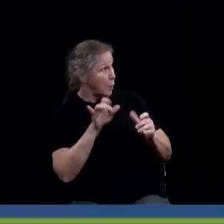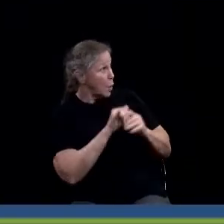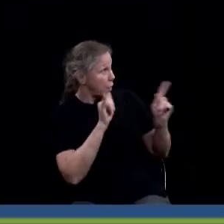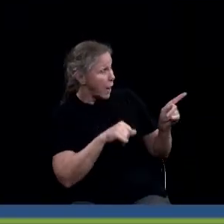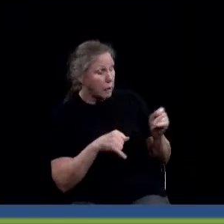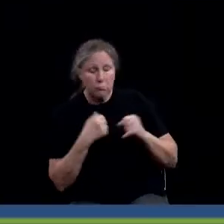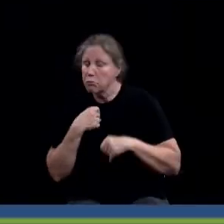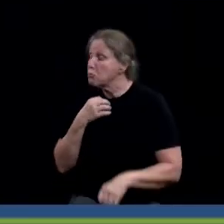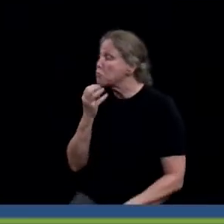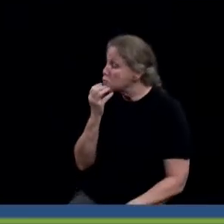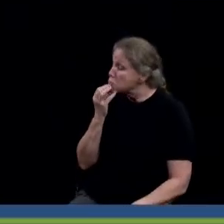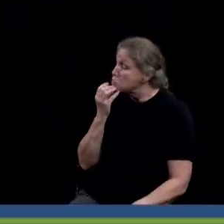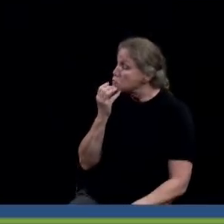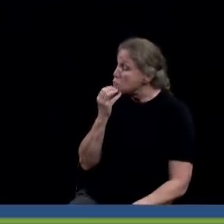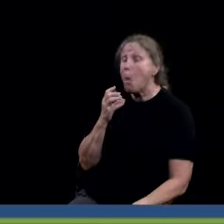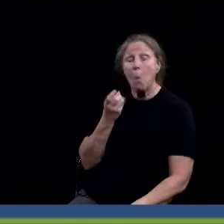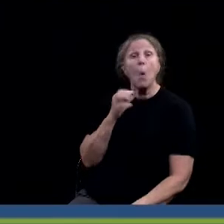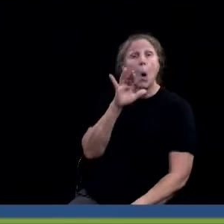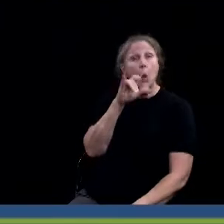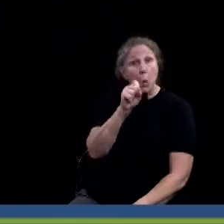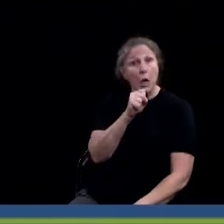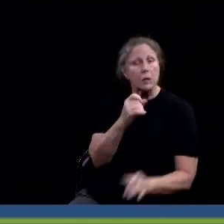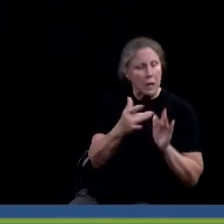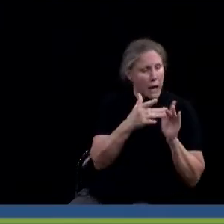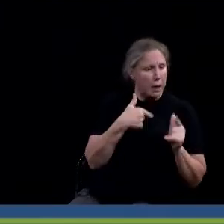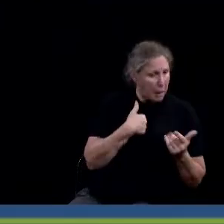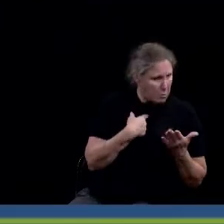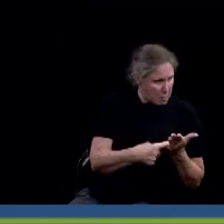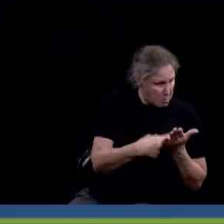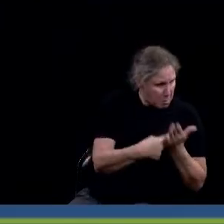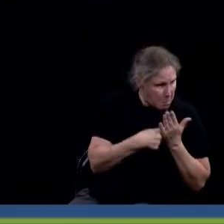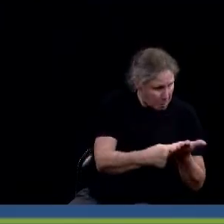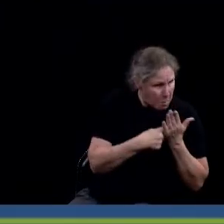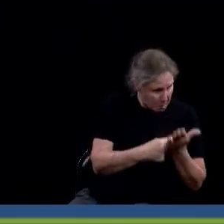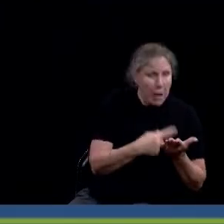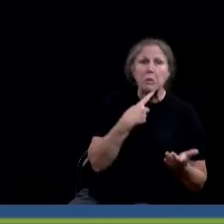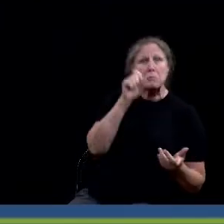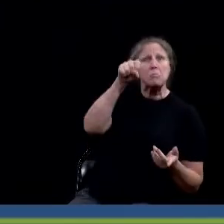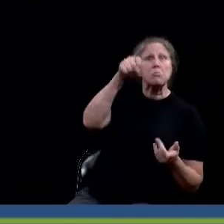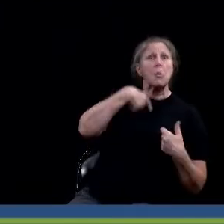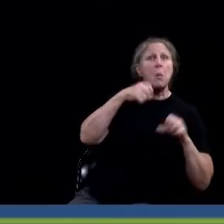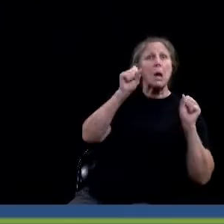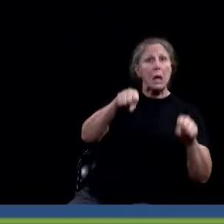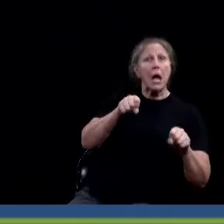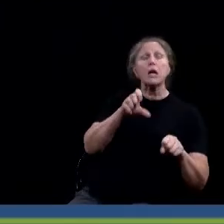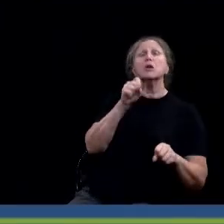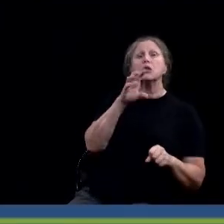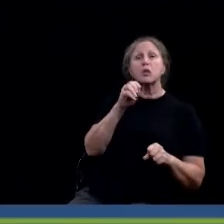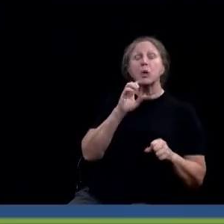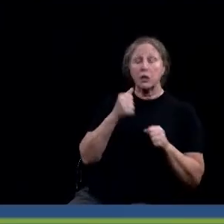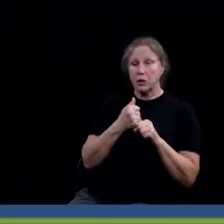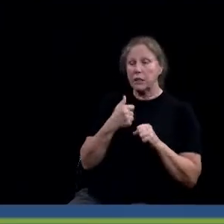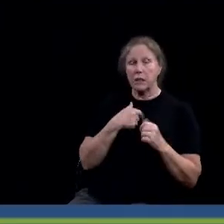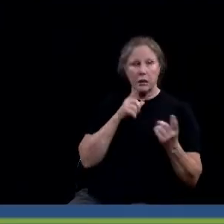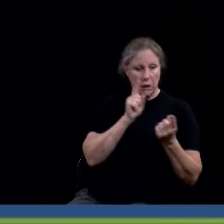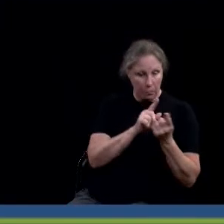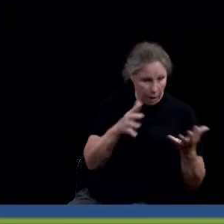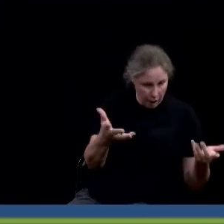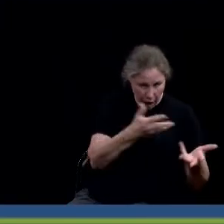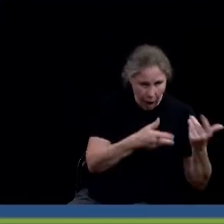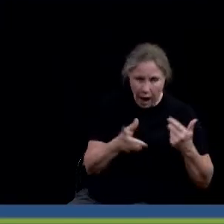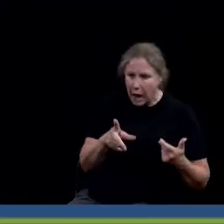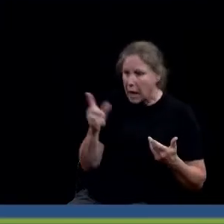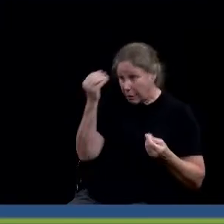me, said, can we do this? And definitely we could. So it was a matter of just getting with them, figuring out where the data sits, and then pulling that